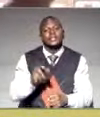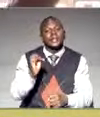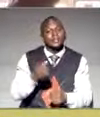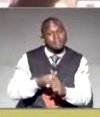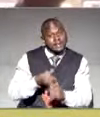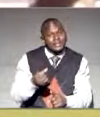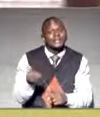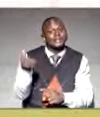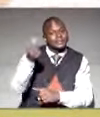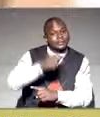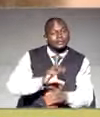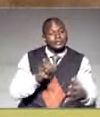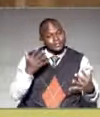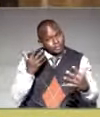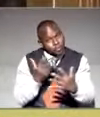Luganda.